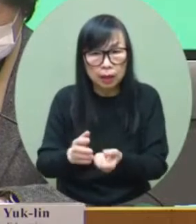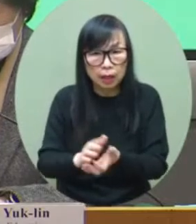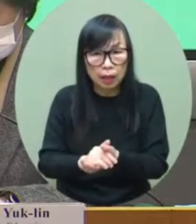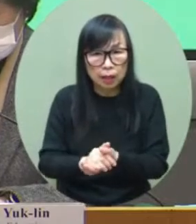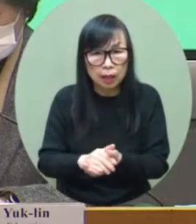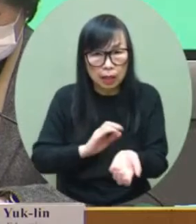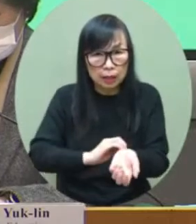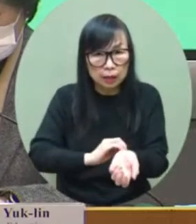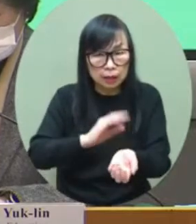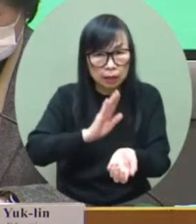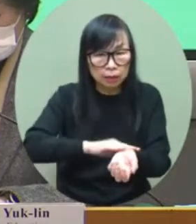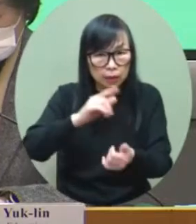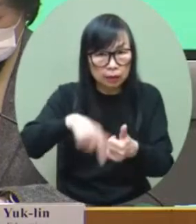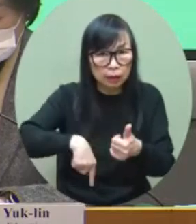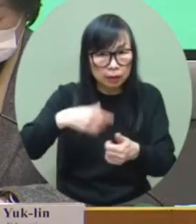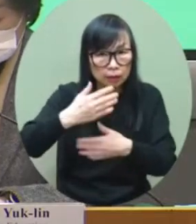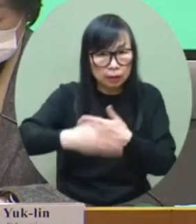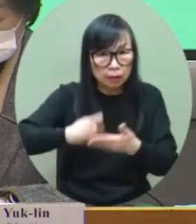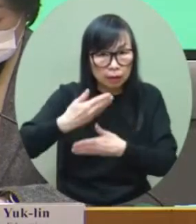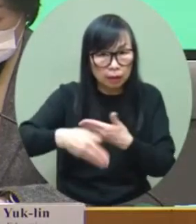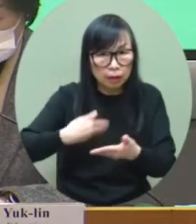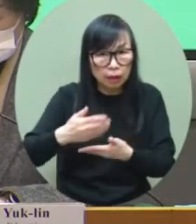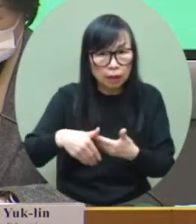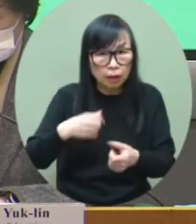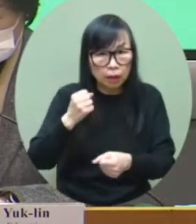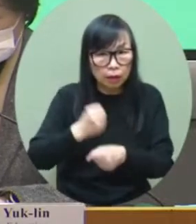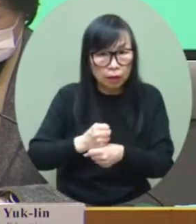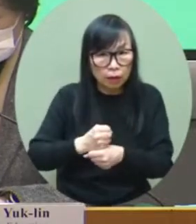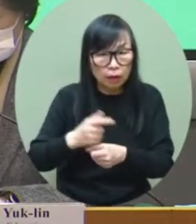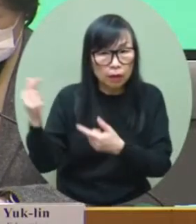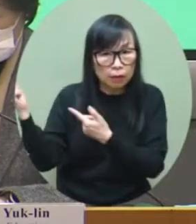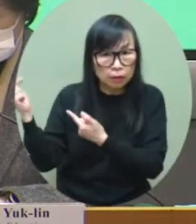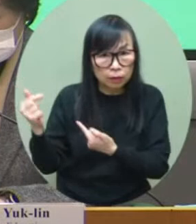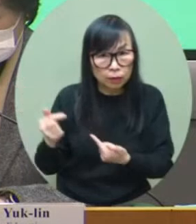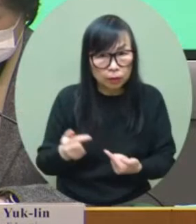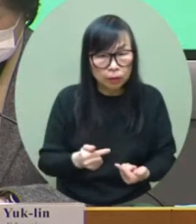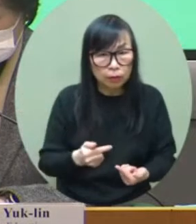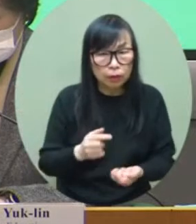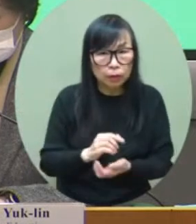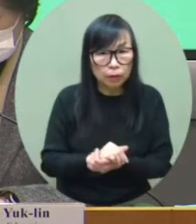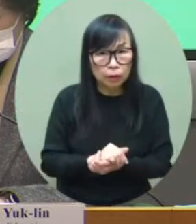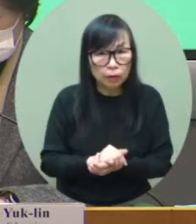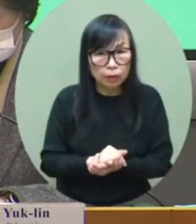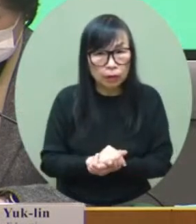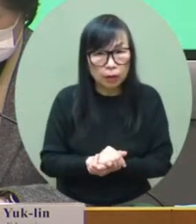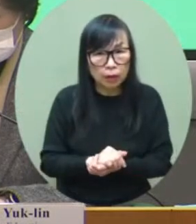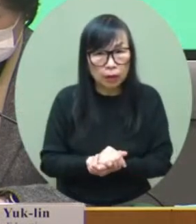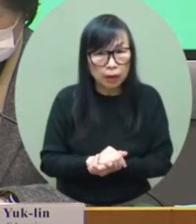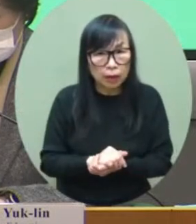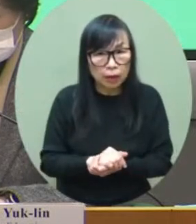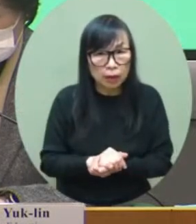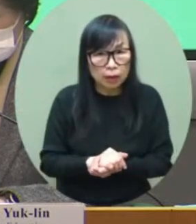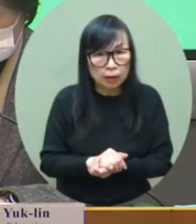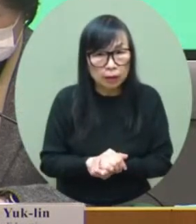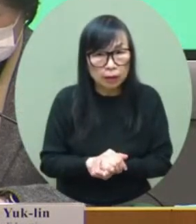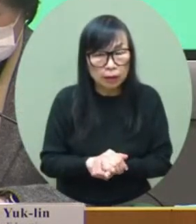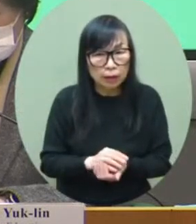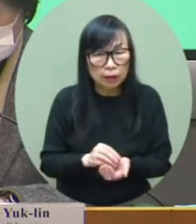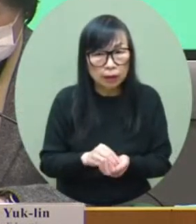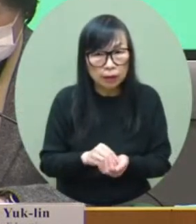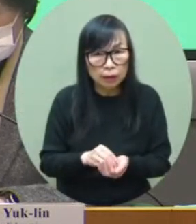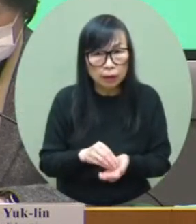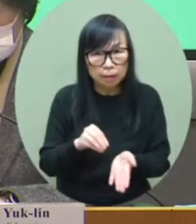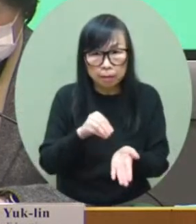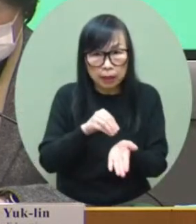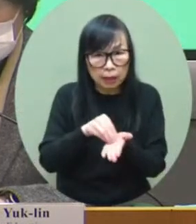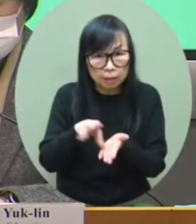when COVID is like a major illness for the entire world, and in that the treatment process, we will keep making